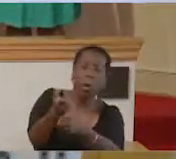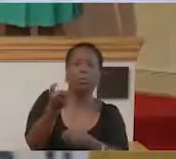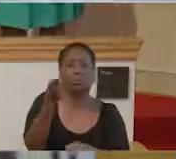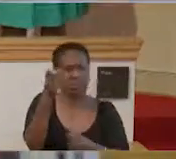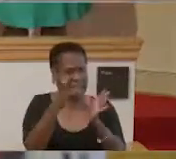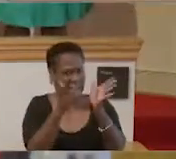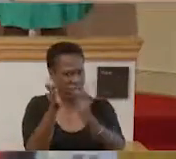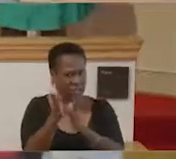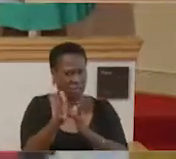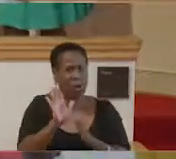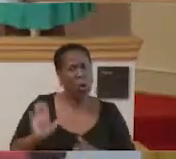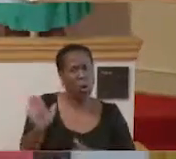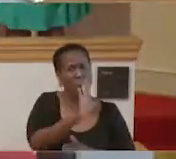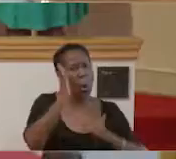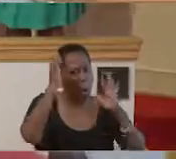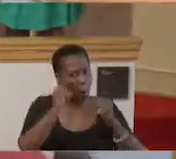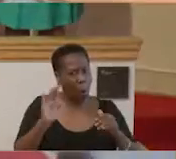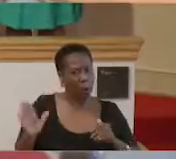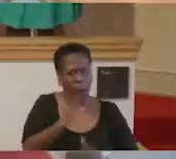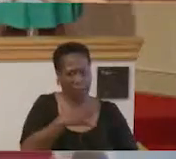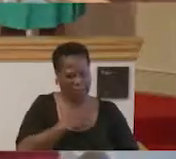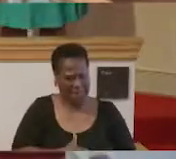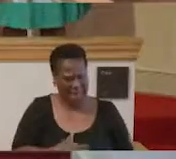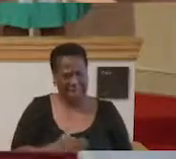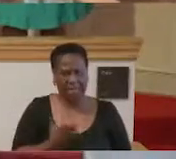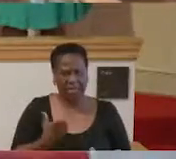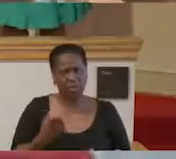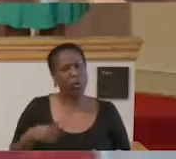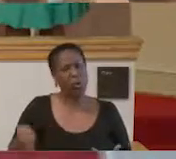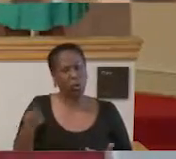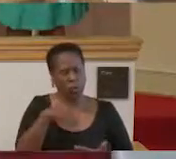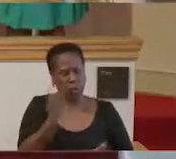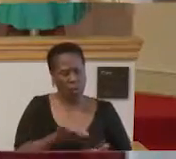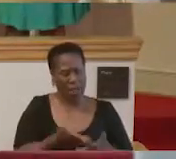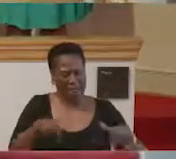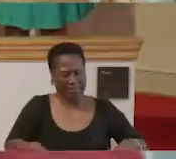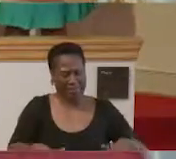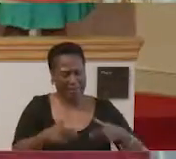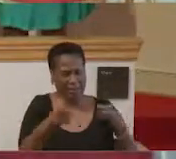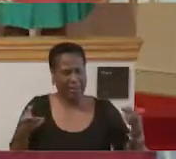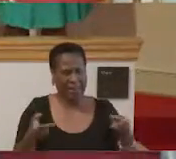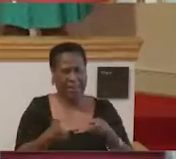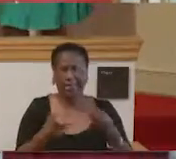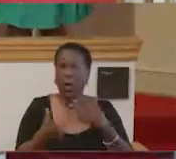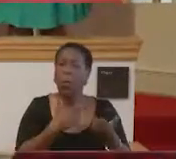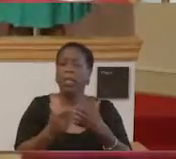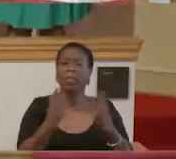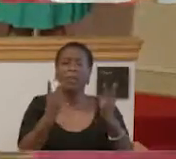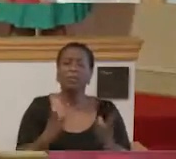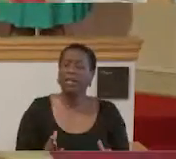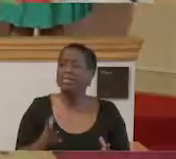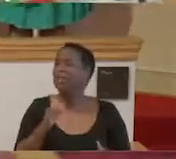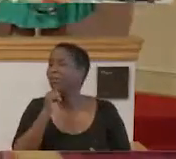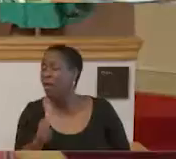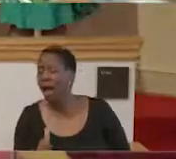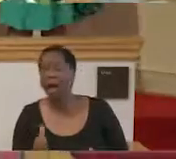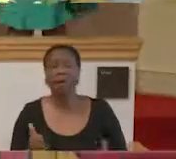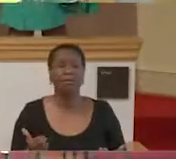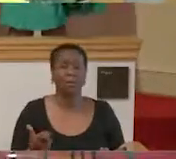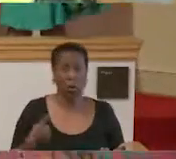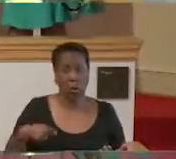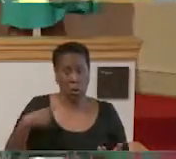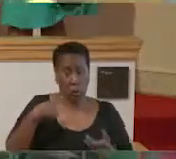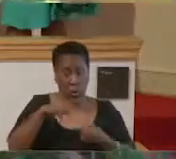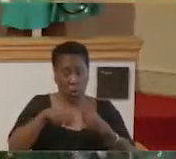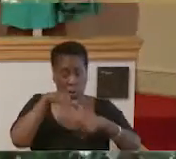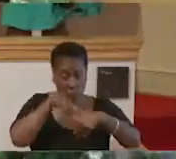And desire that as soon as you enter the sanctuary, whether you be a member of Mount Olive or not, that when you